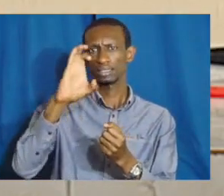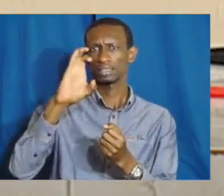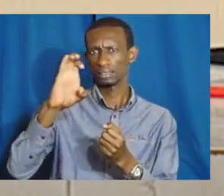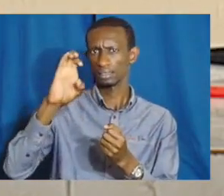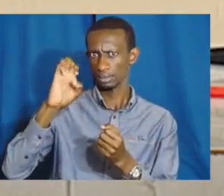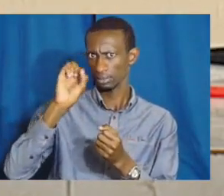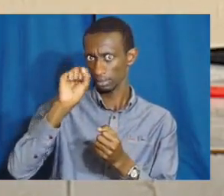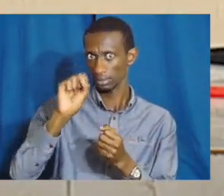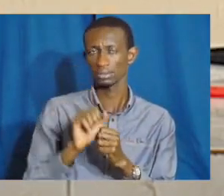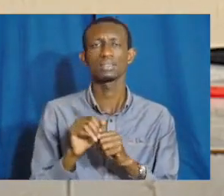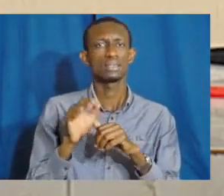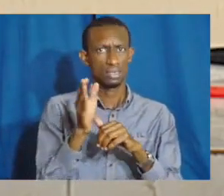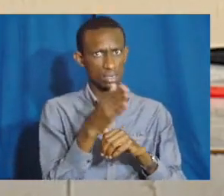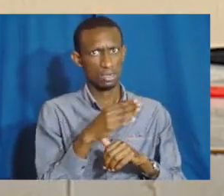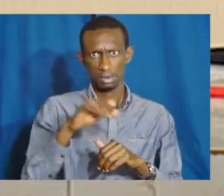make it.